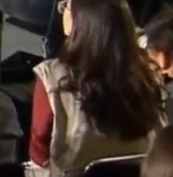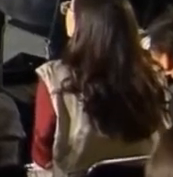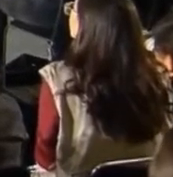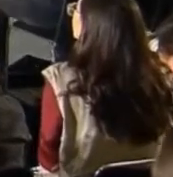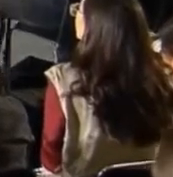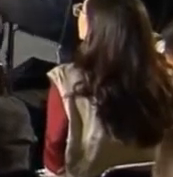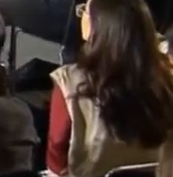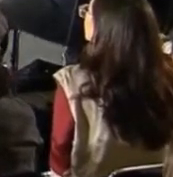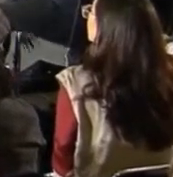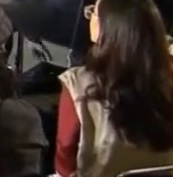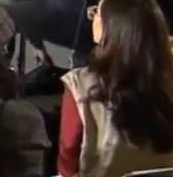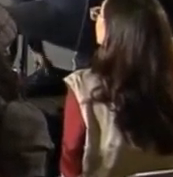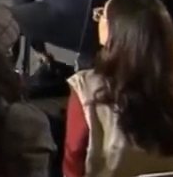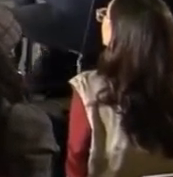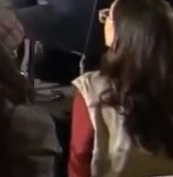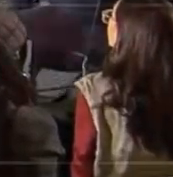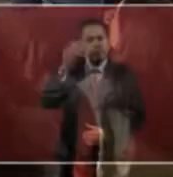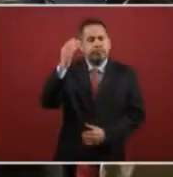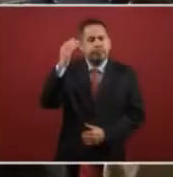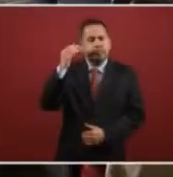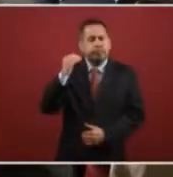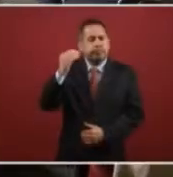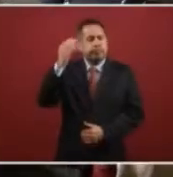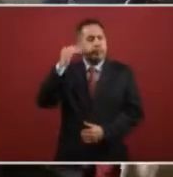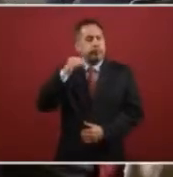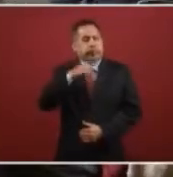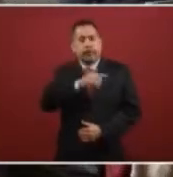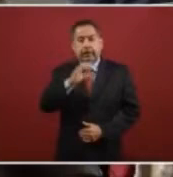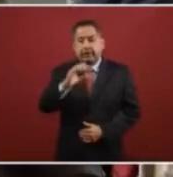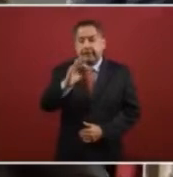I'm sorry, I can't make out what she's saying.